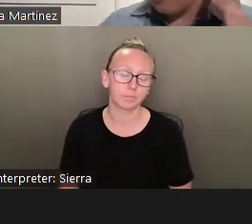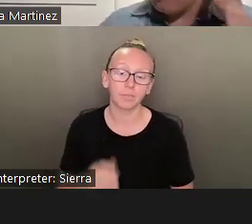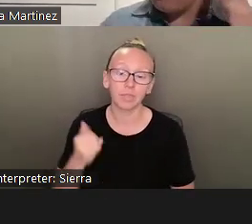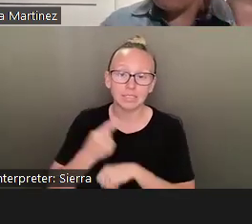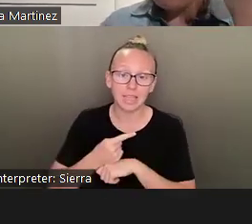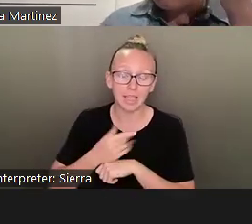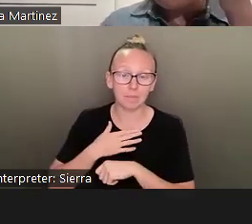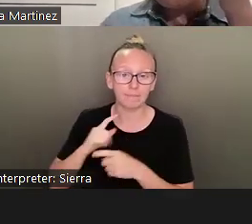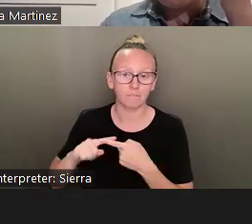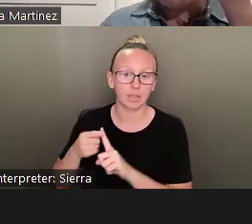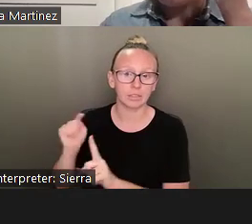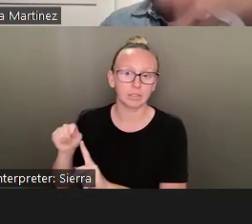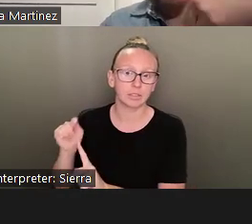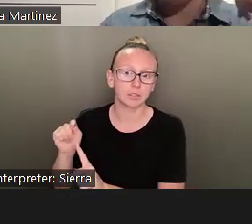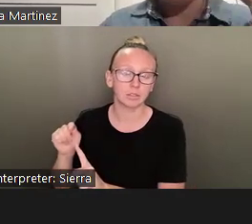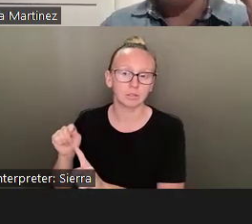friend